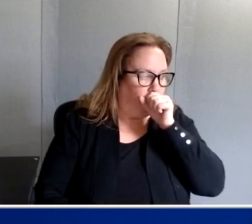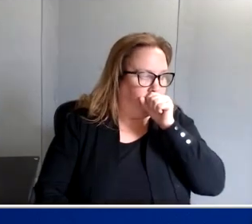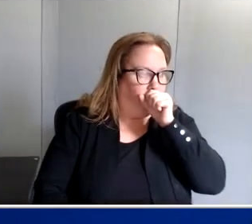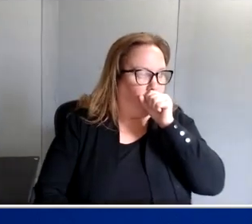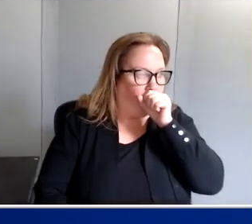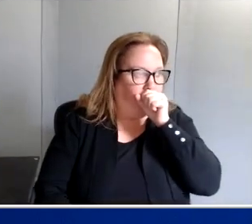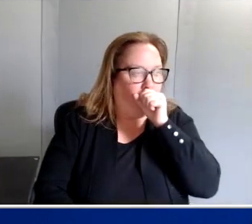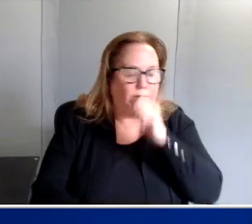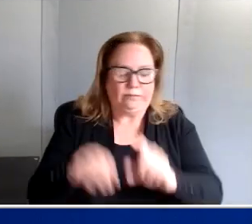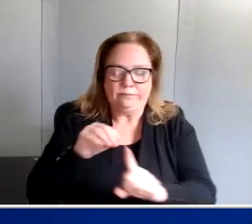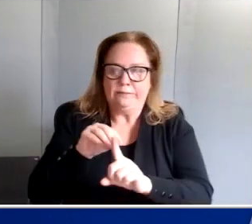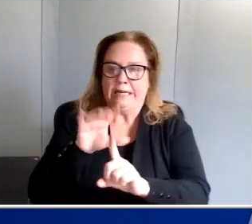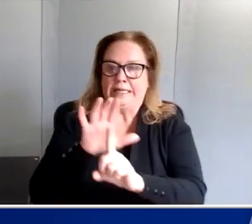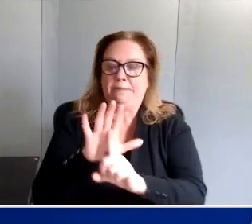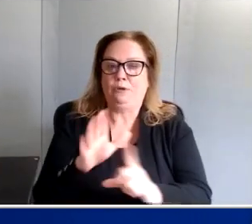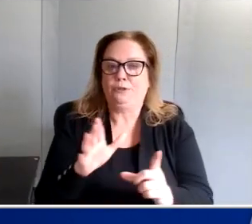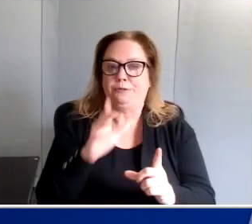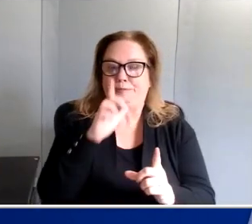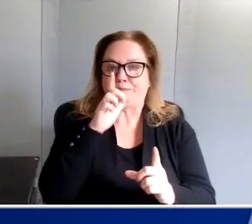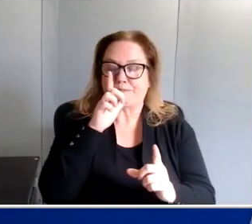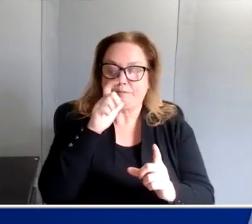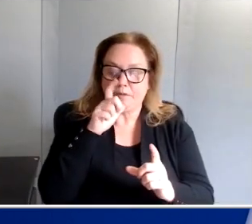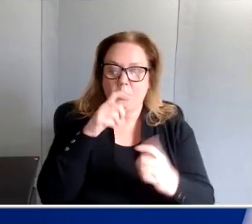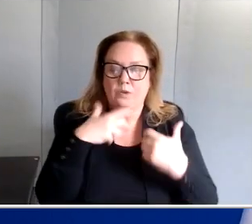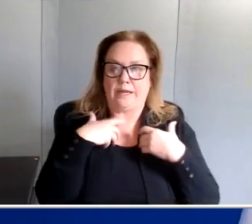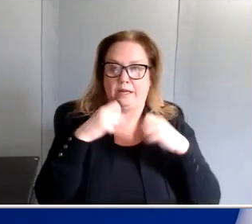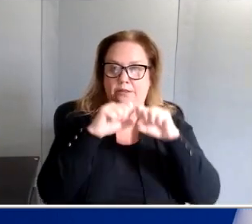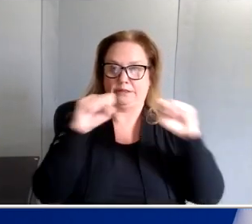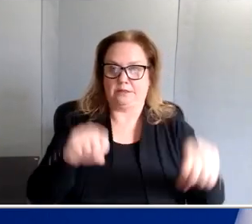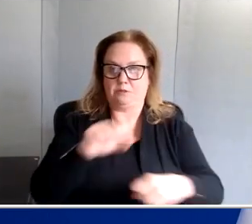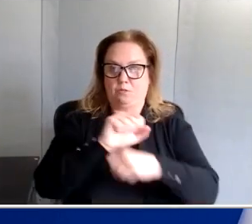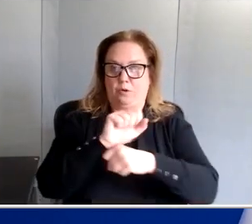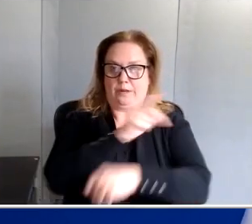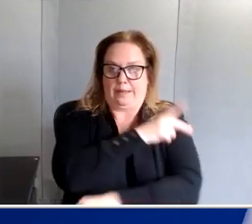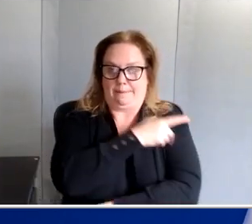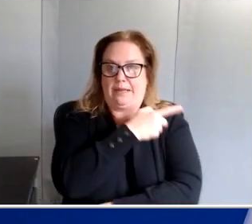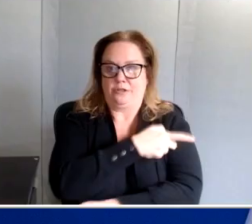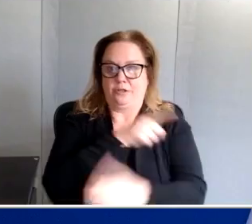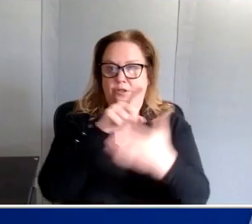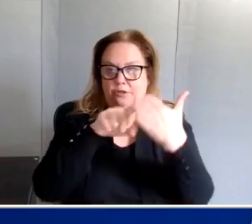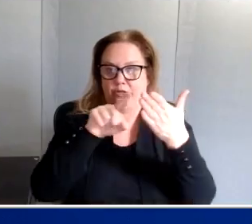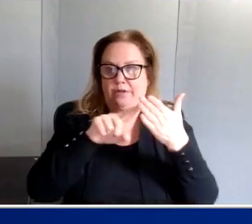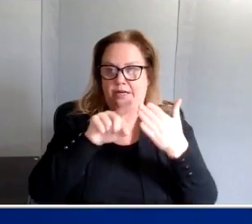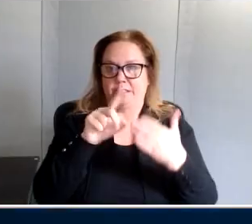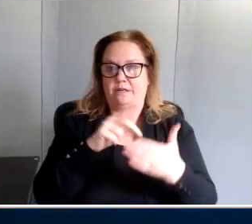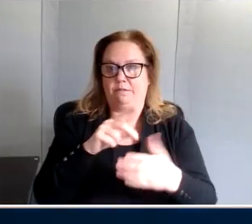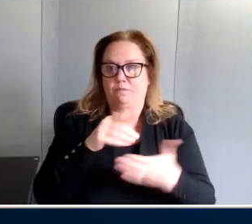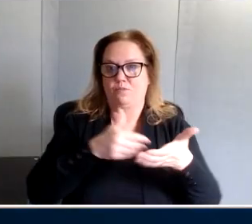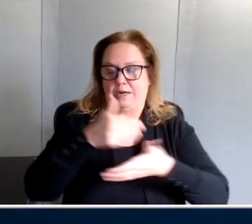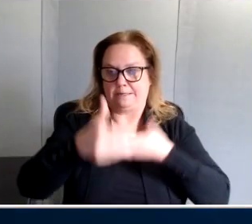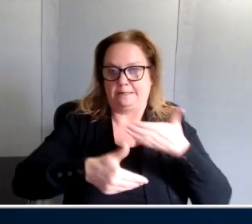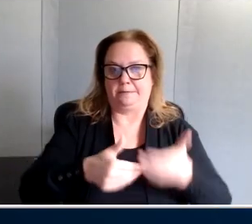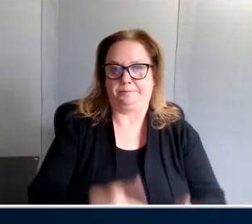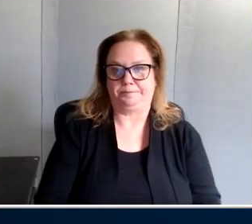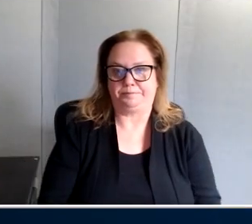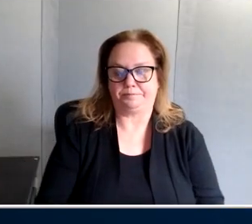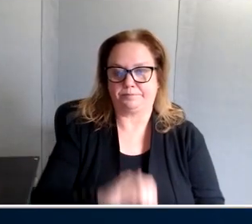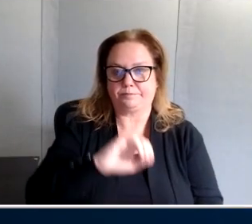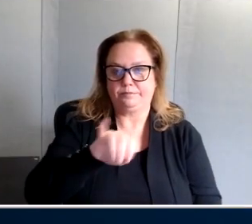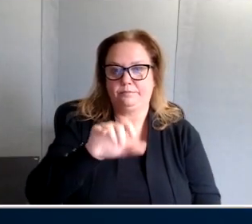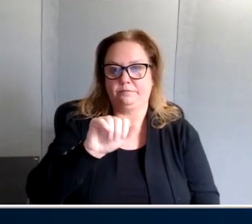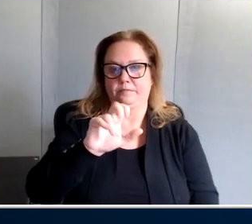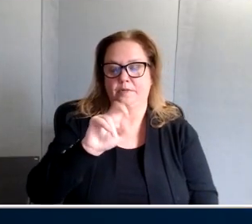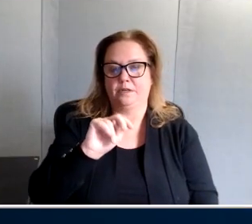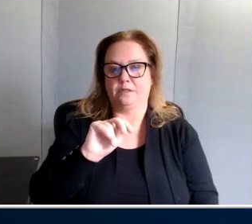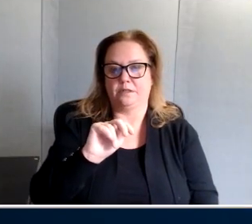as who from the health system was working with that patient. So there is an investigative process to go along with that. Okay, Jason has one more question. Yeah. I think I know